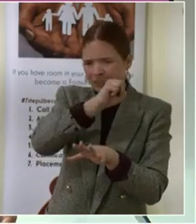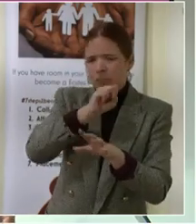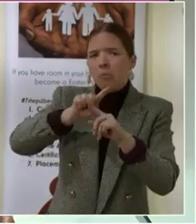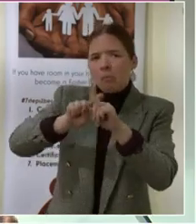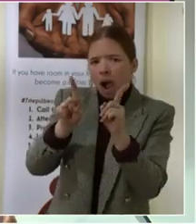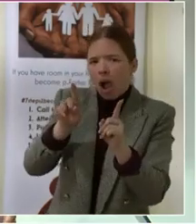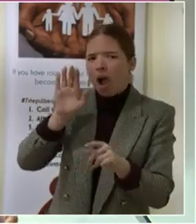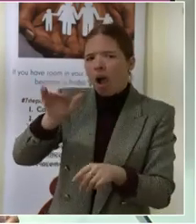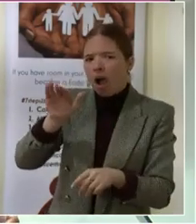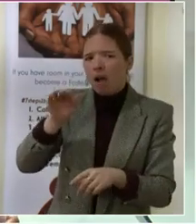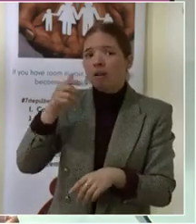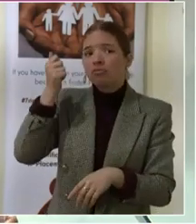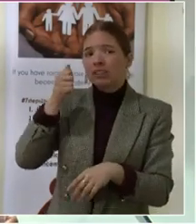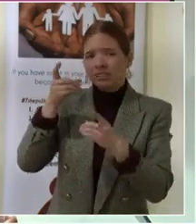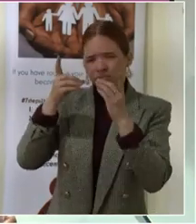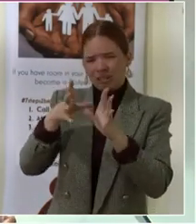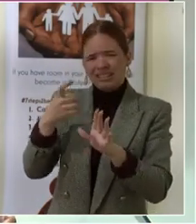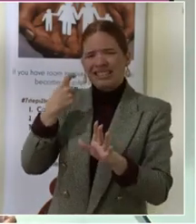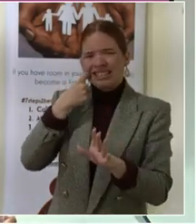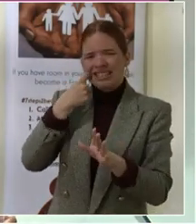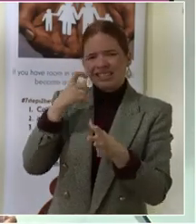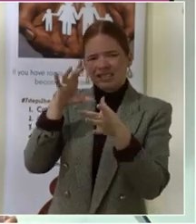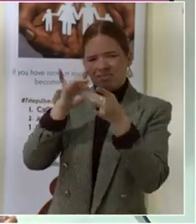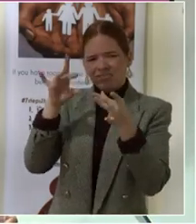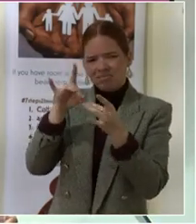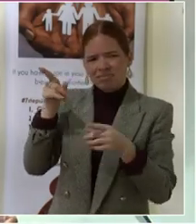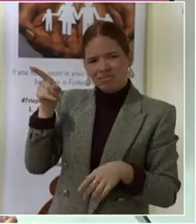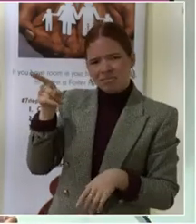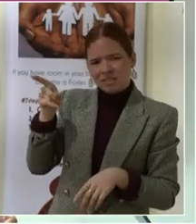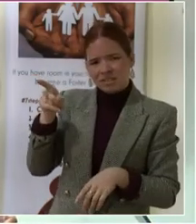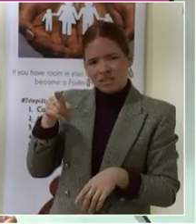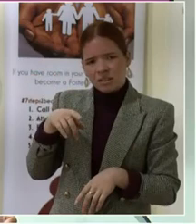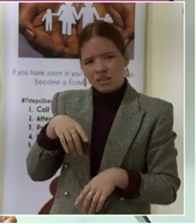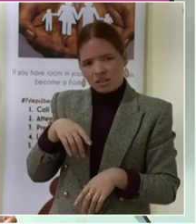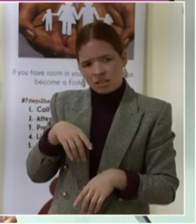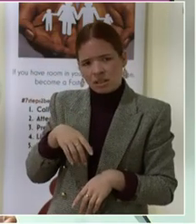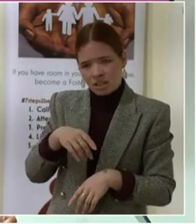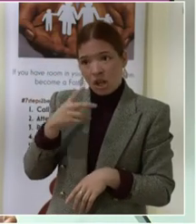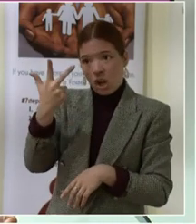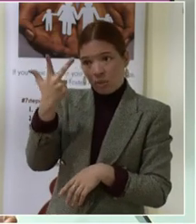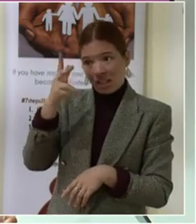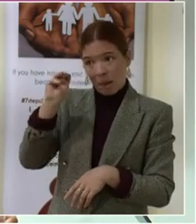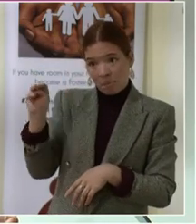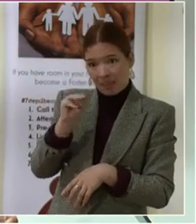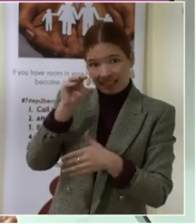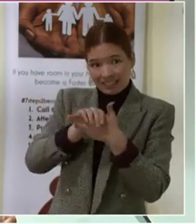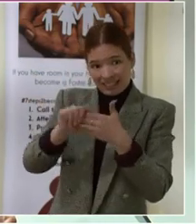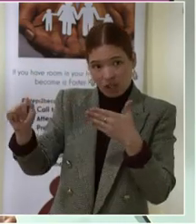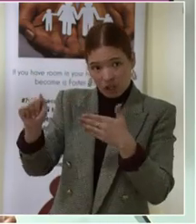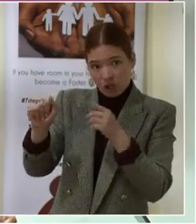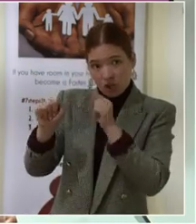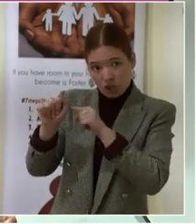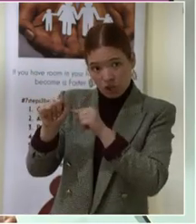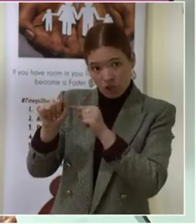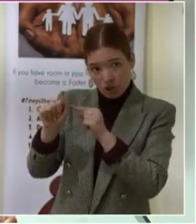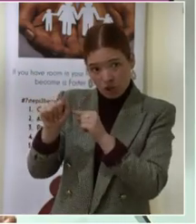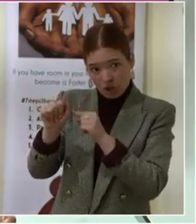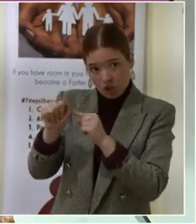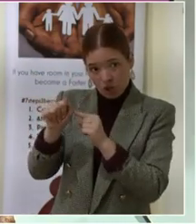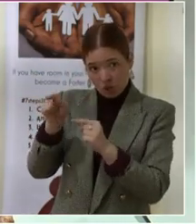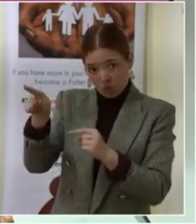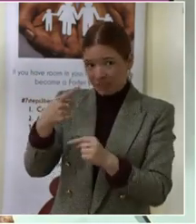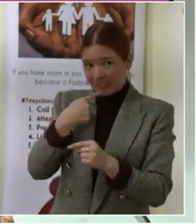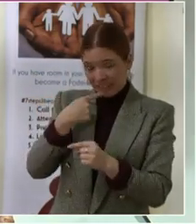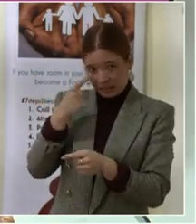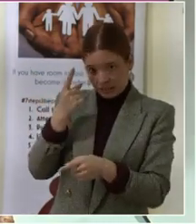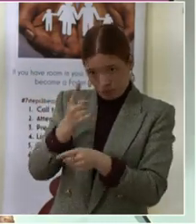director just illustrated for us, were those the $3 million in grants that you spoke of at the top of your remarks? Yes. Those are that you're talking about